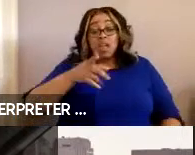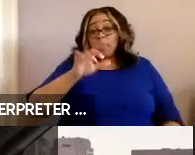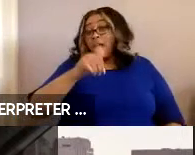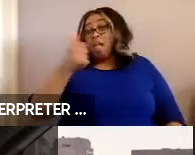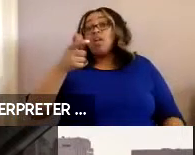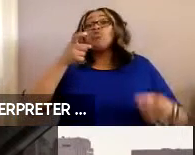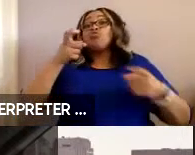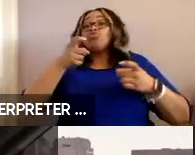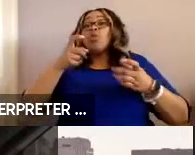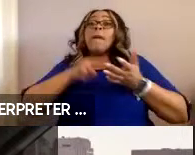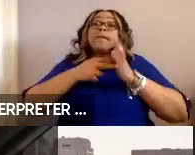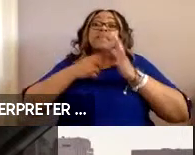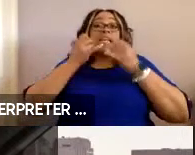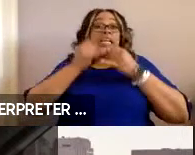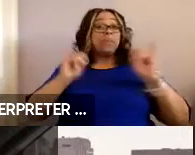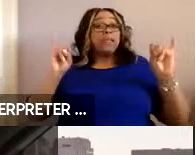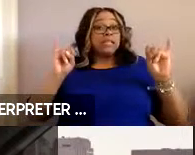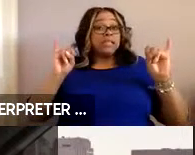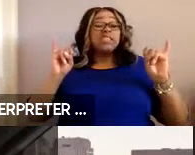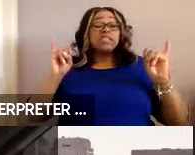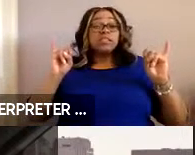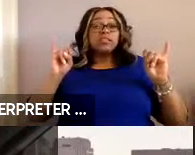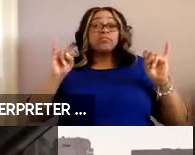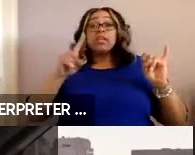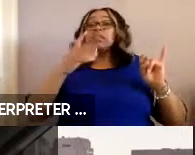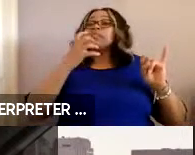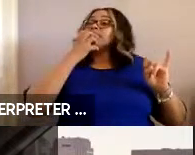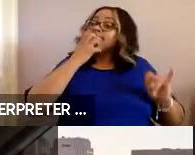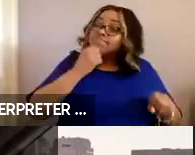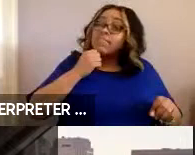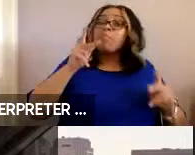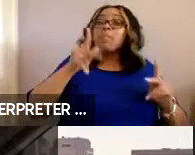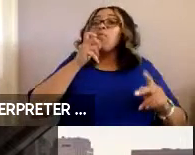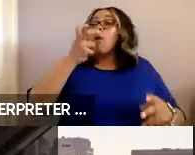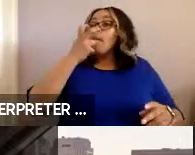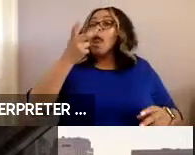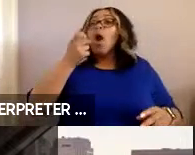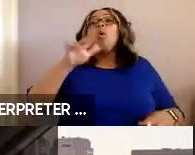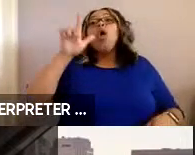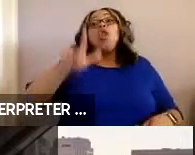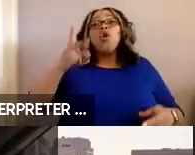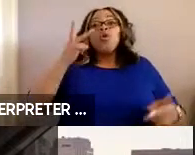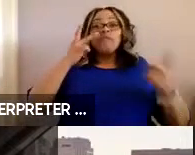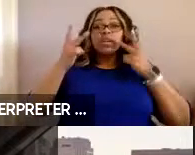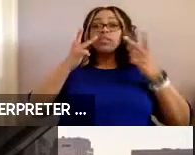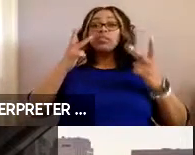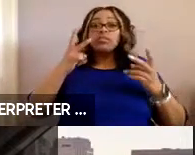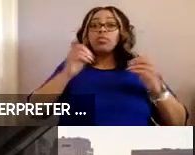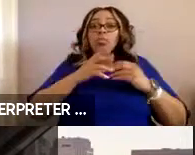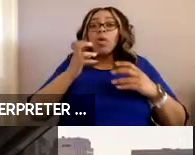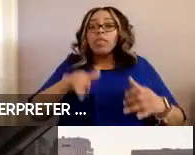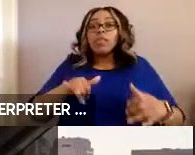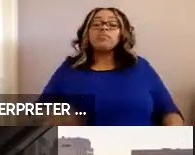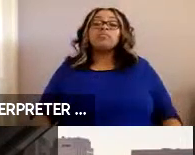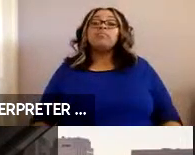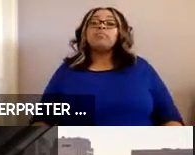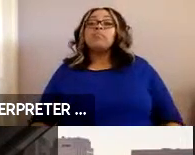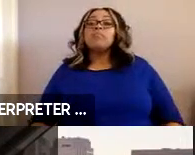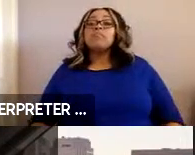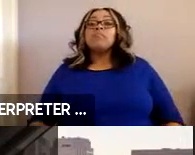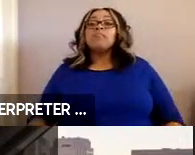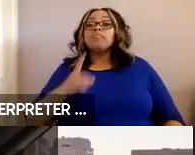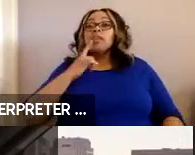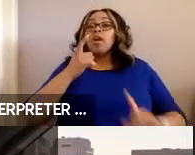control means independence. And this desire for people who are blind or low vision to want in an